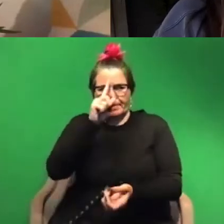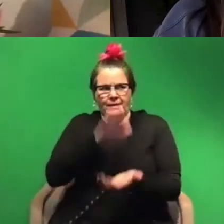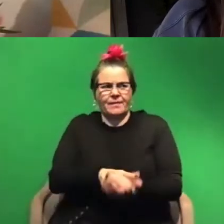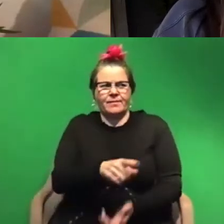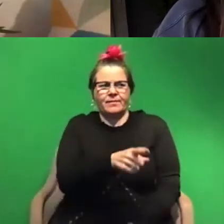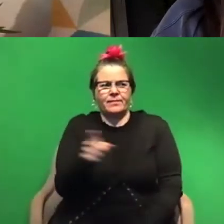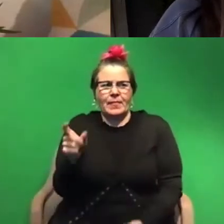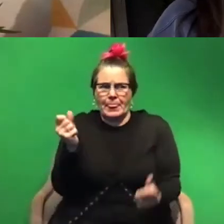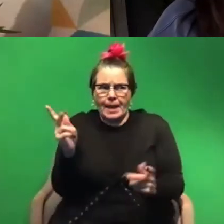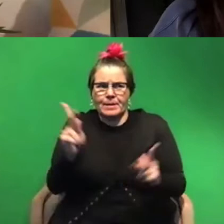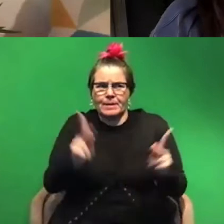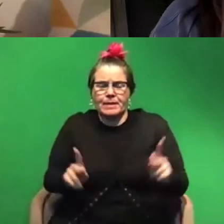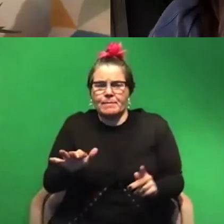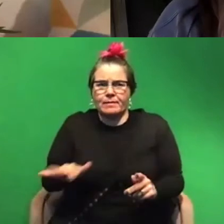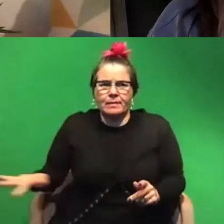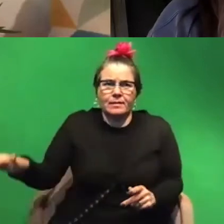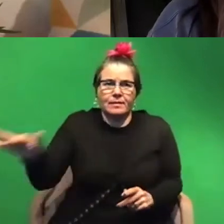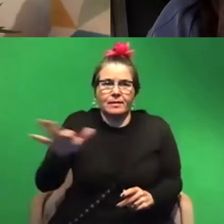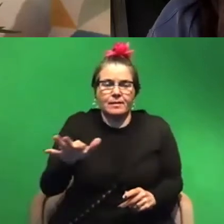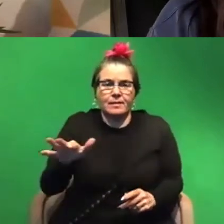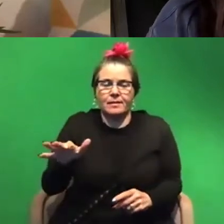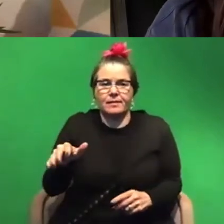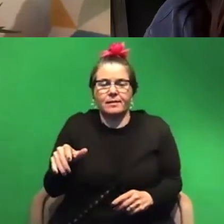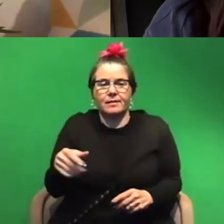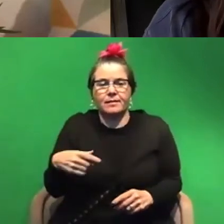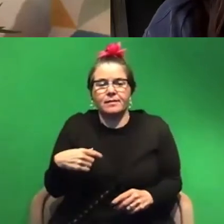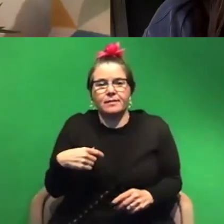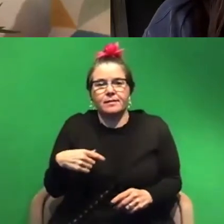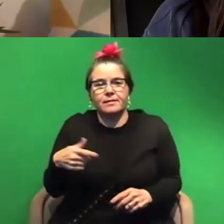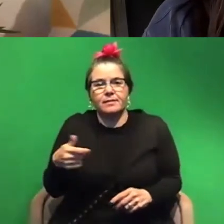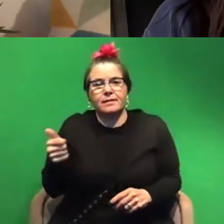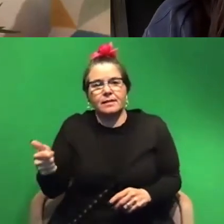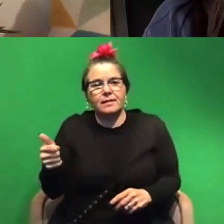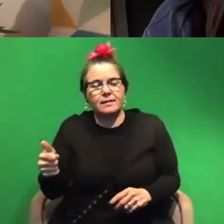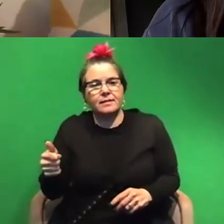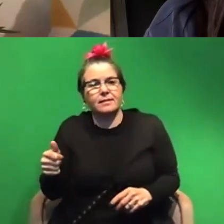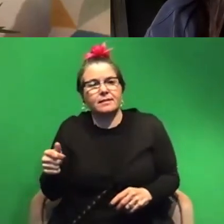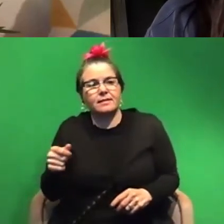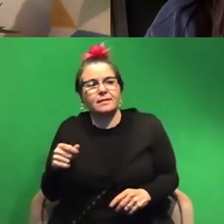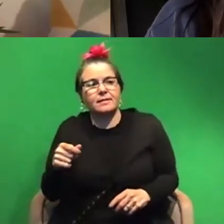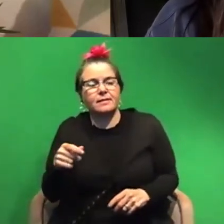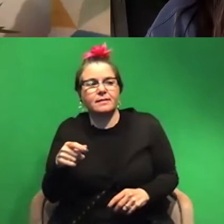that many people who are finding vaccines to be not